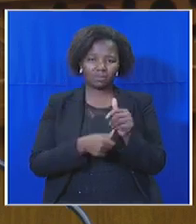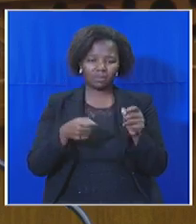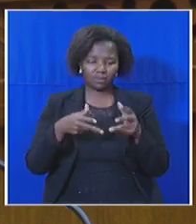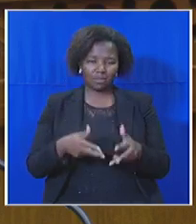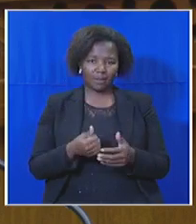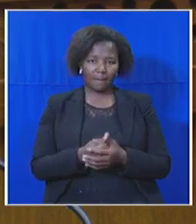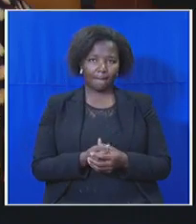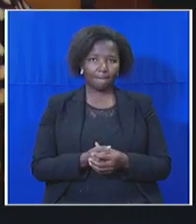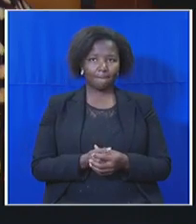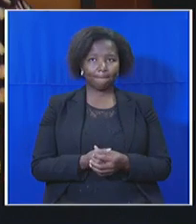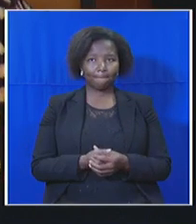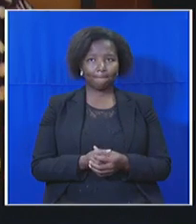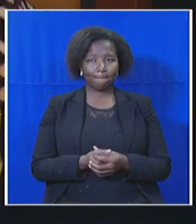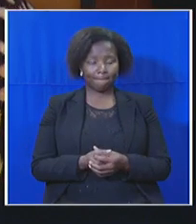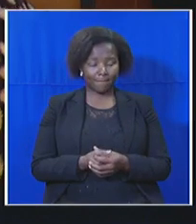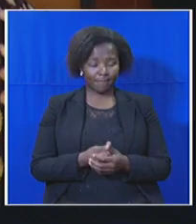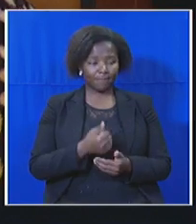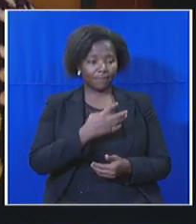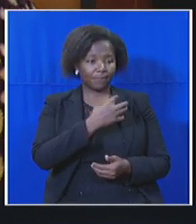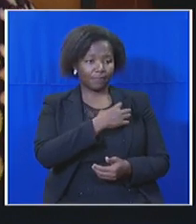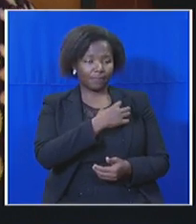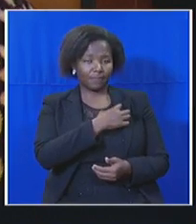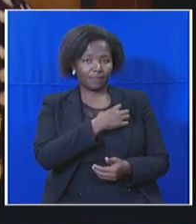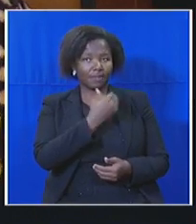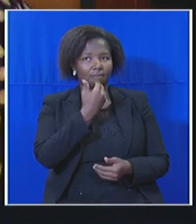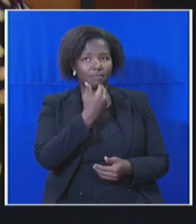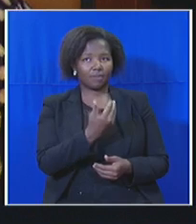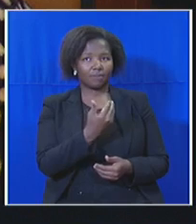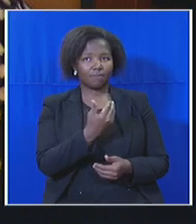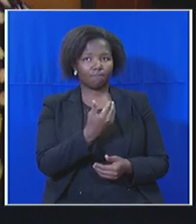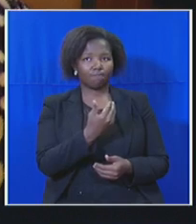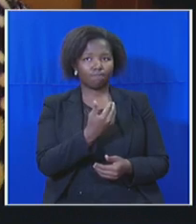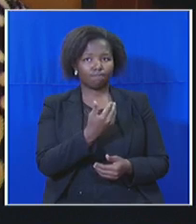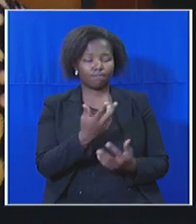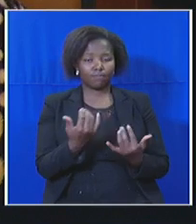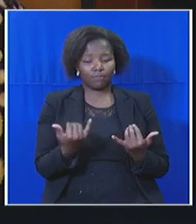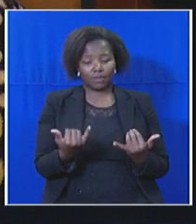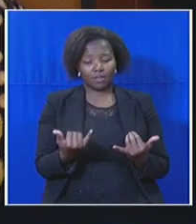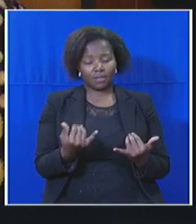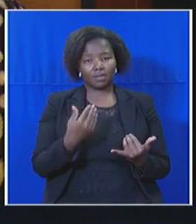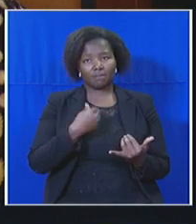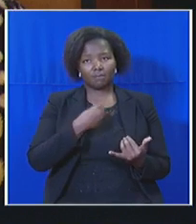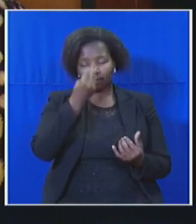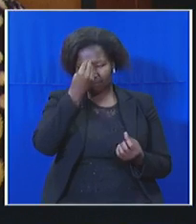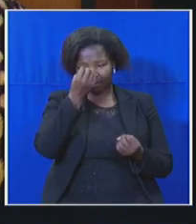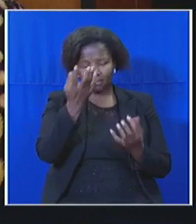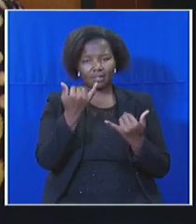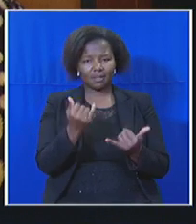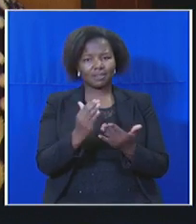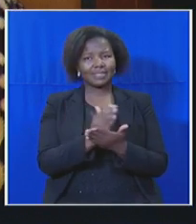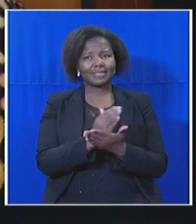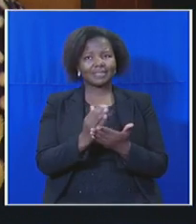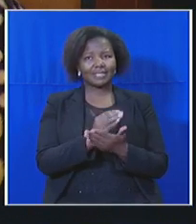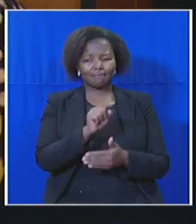Thank you very much, Honorable Minister Nhleko. Just to indicate that I'm sure some of you might